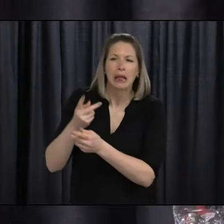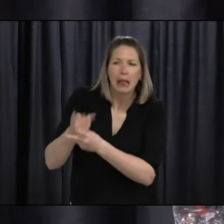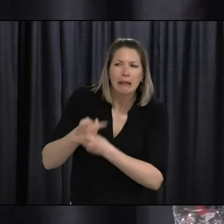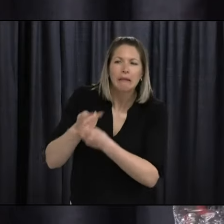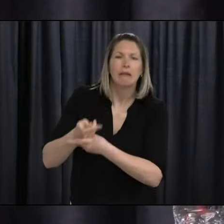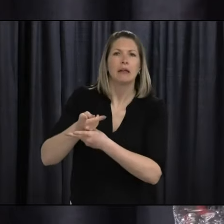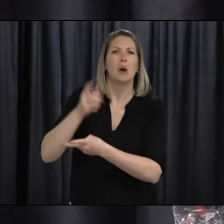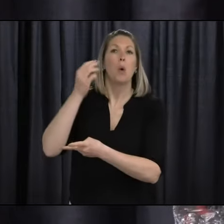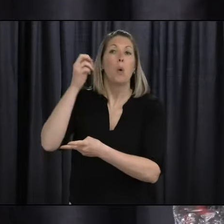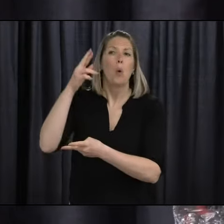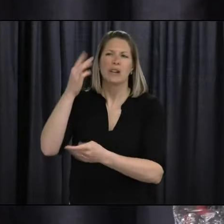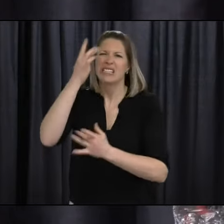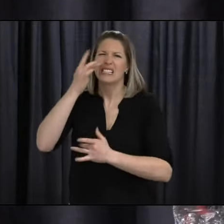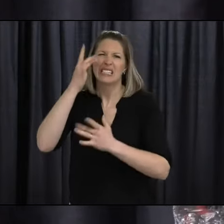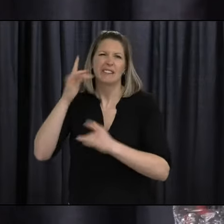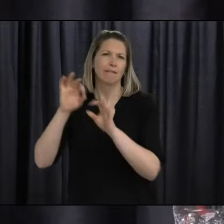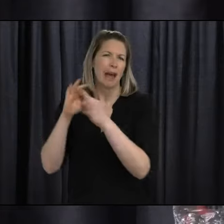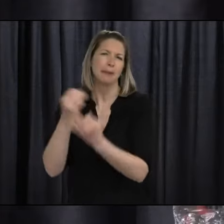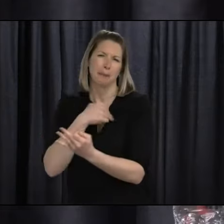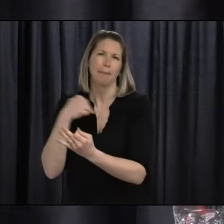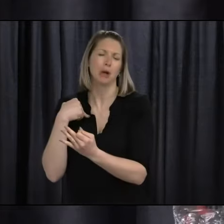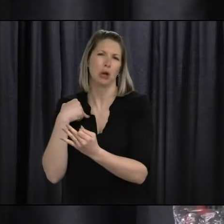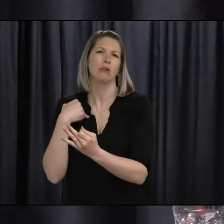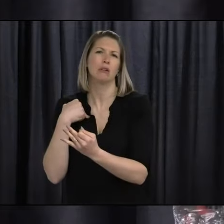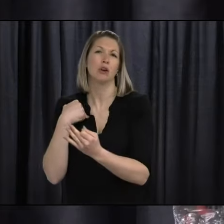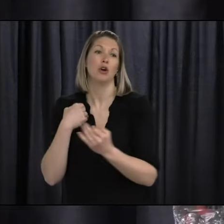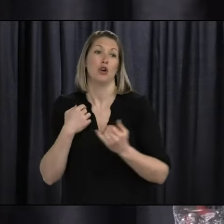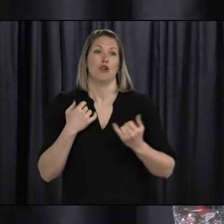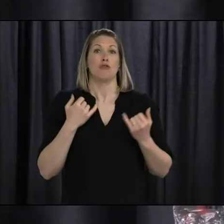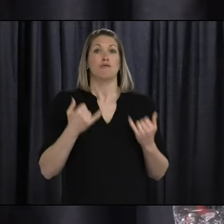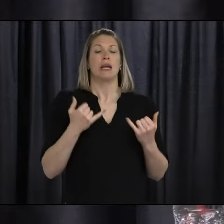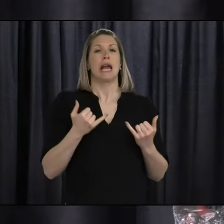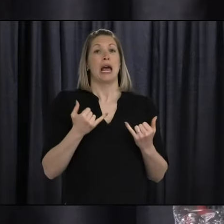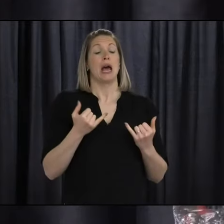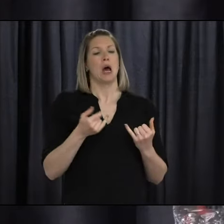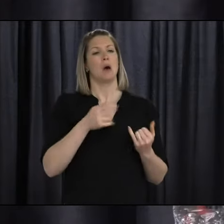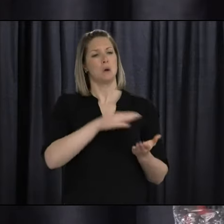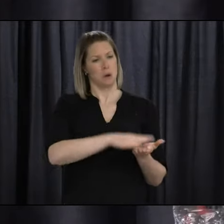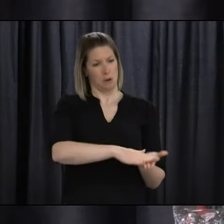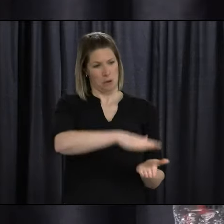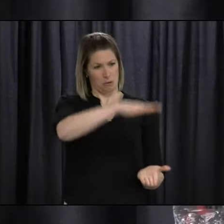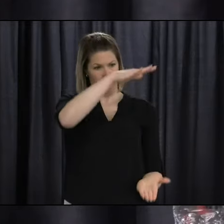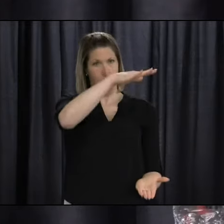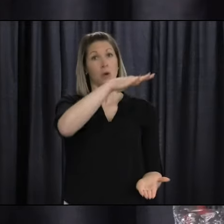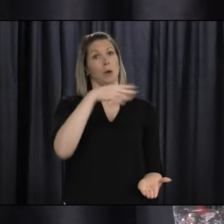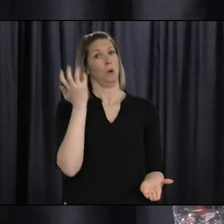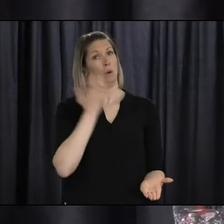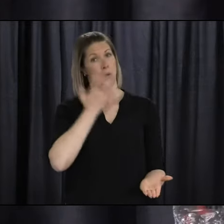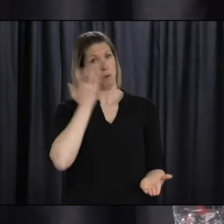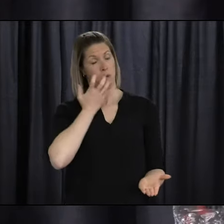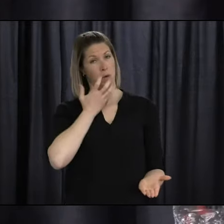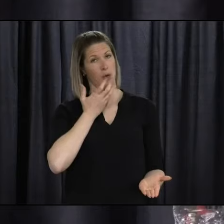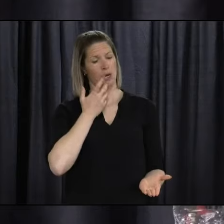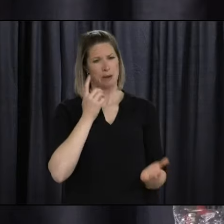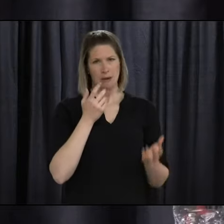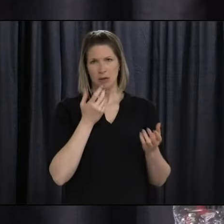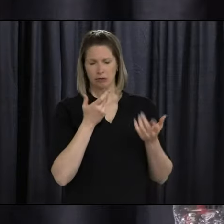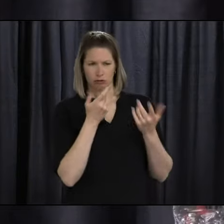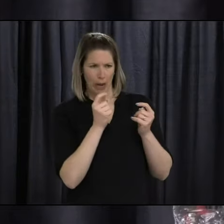help. We are ramping up our efforts to make sure these are done on a priority basis and are working through